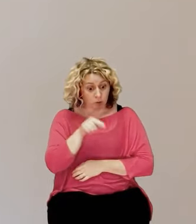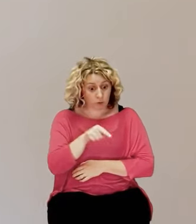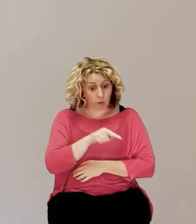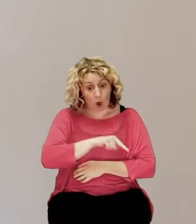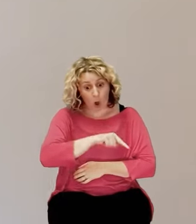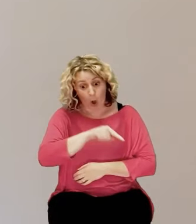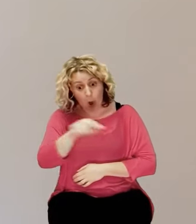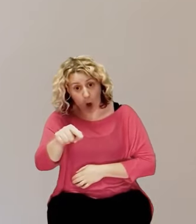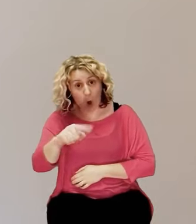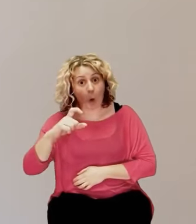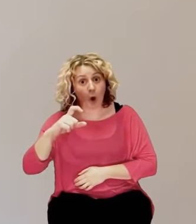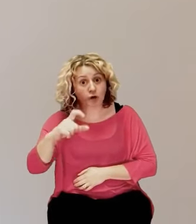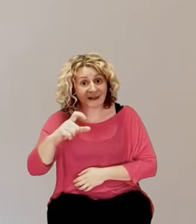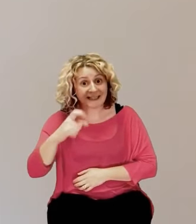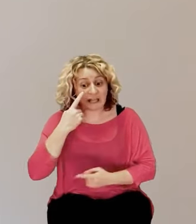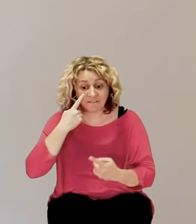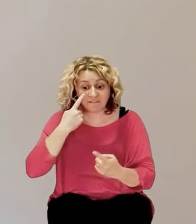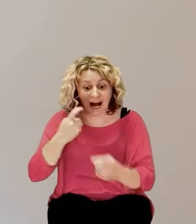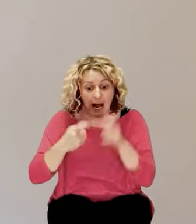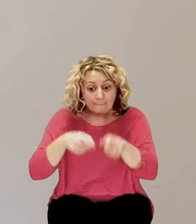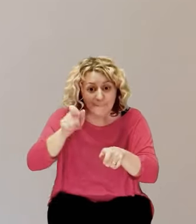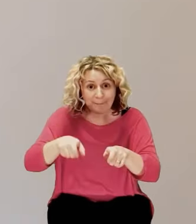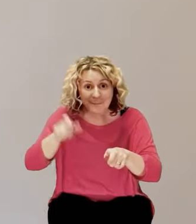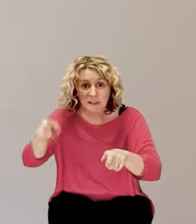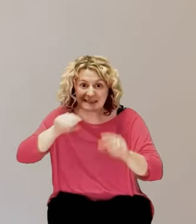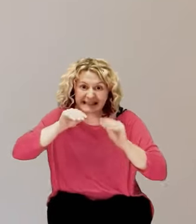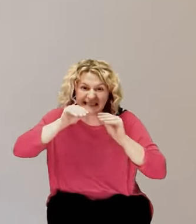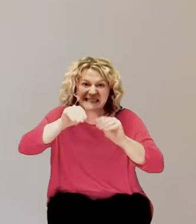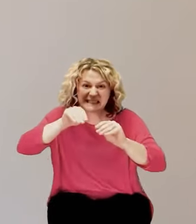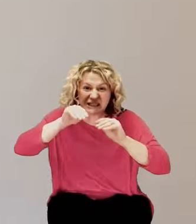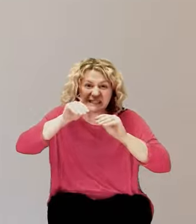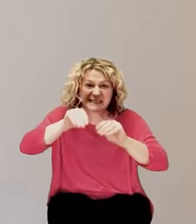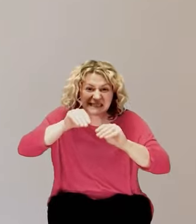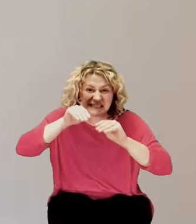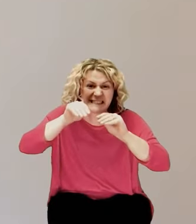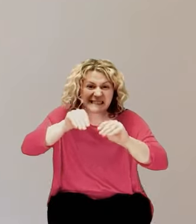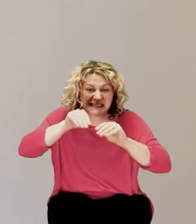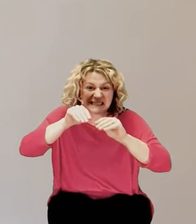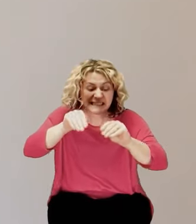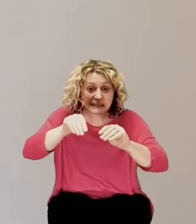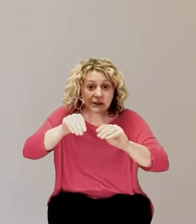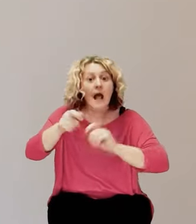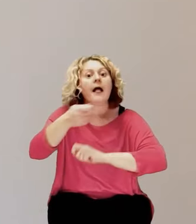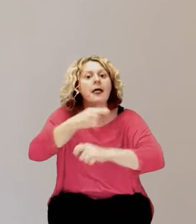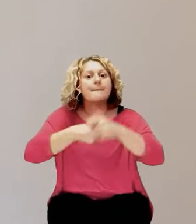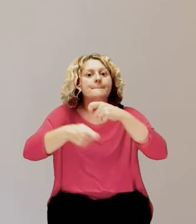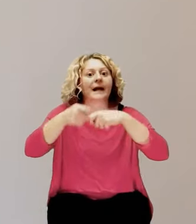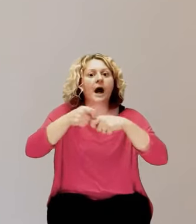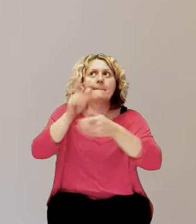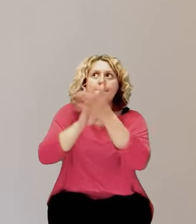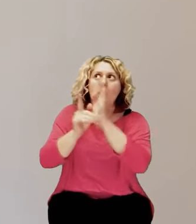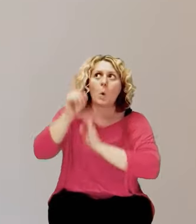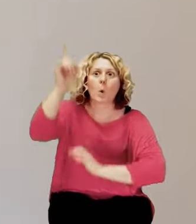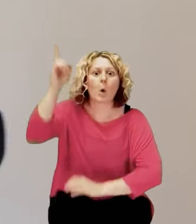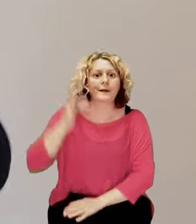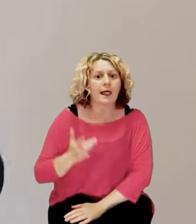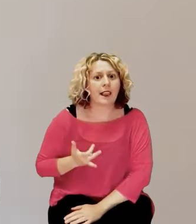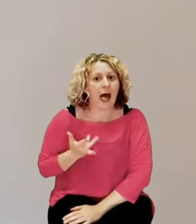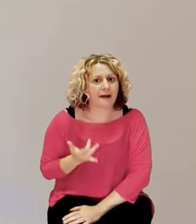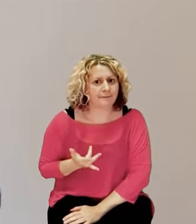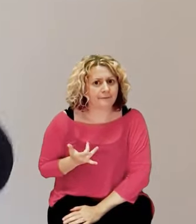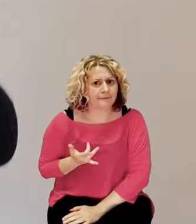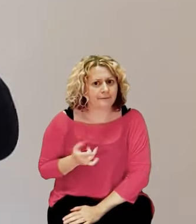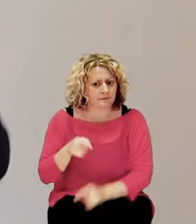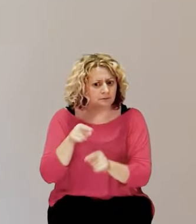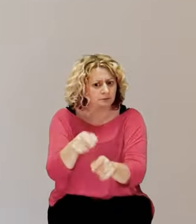them that if you teach the Christian message and it doesn't lead to godly lives, there's something wrong with the message. And when you